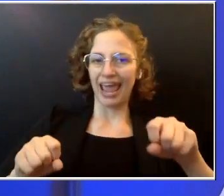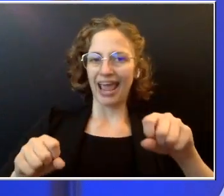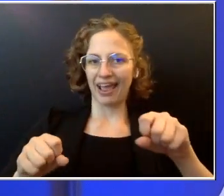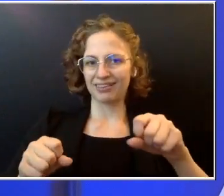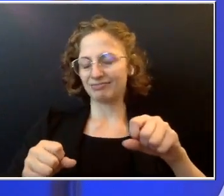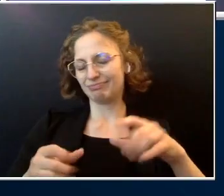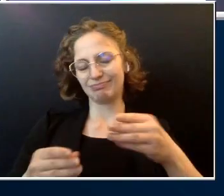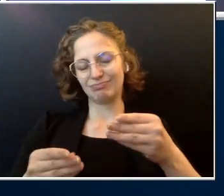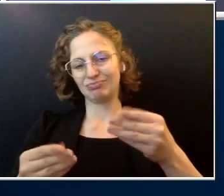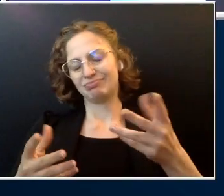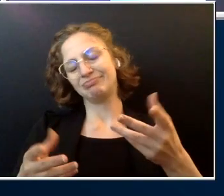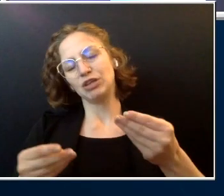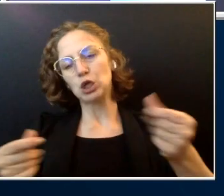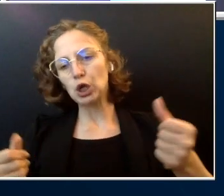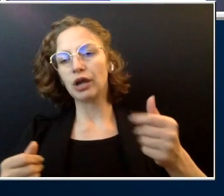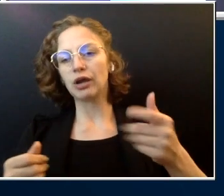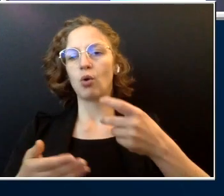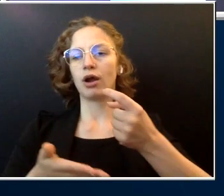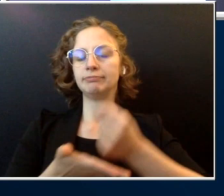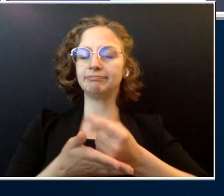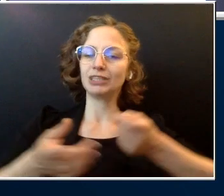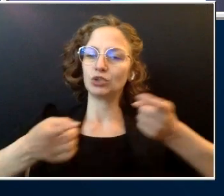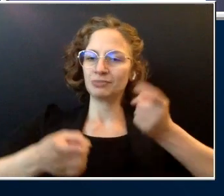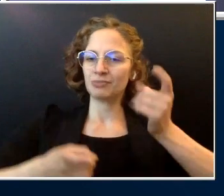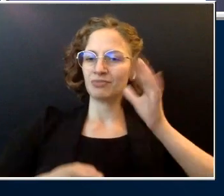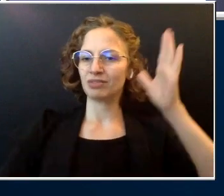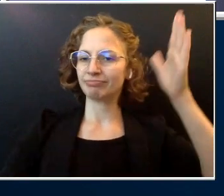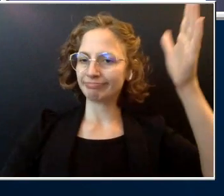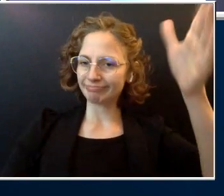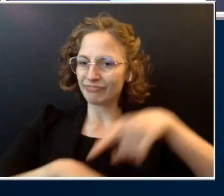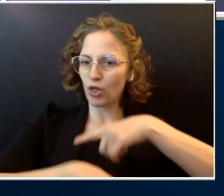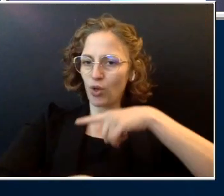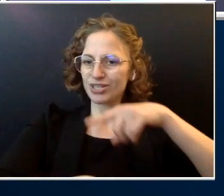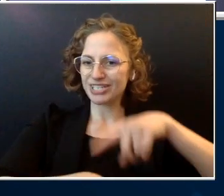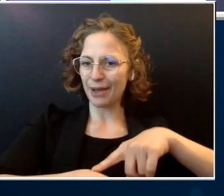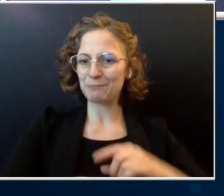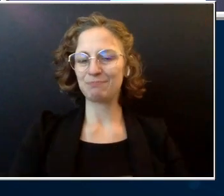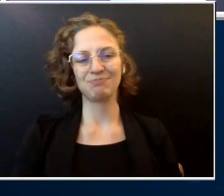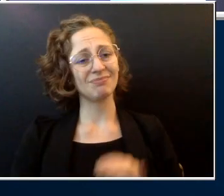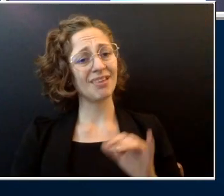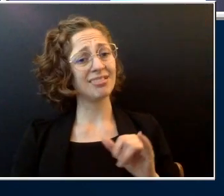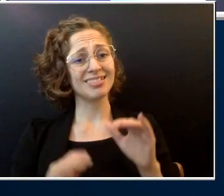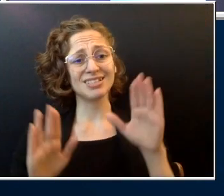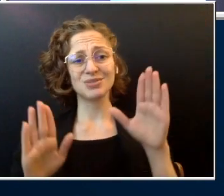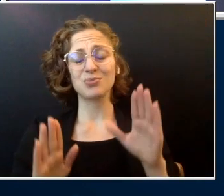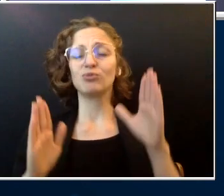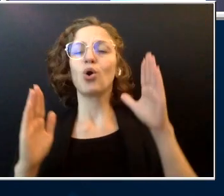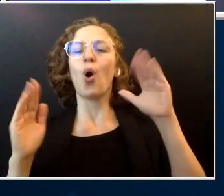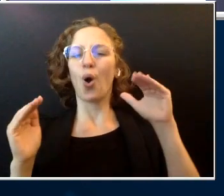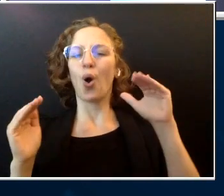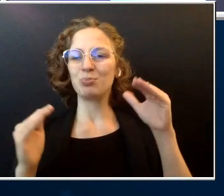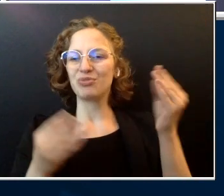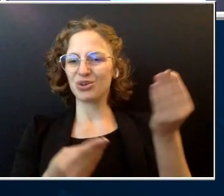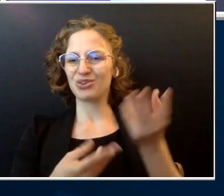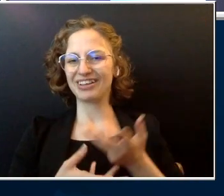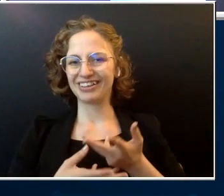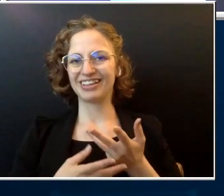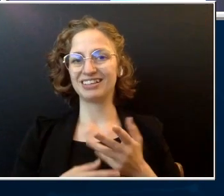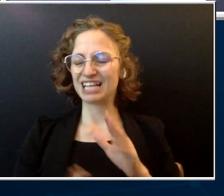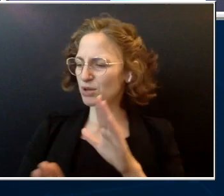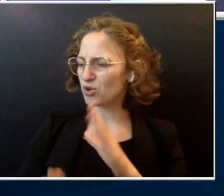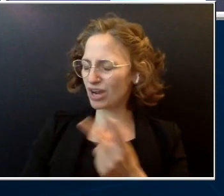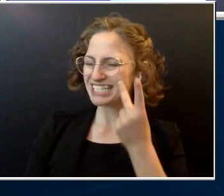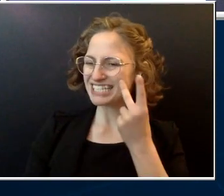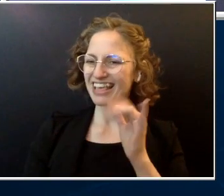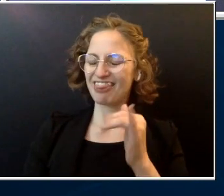love that. That's the hope that people want to hear. Yeah, Dr. it's great. Doolittle. It's been great to watch it evolve over the last decade. I bet. And it comes through in like the friendship that you